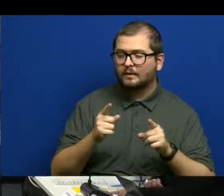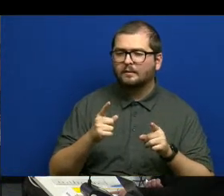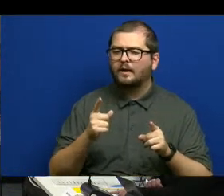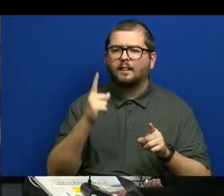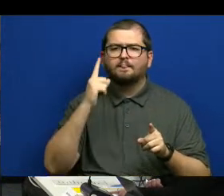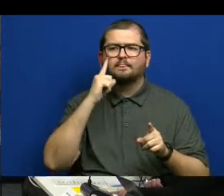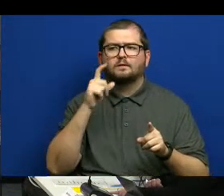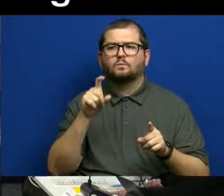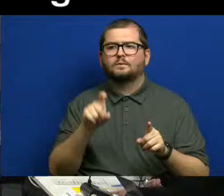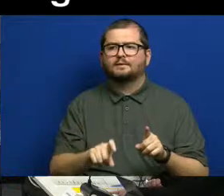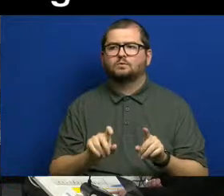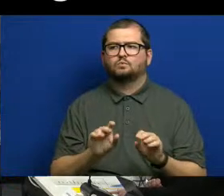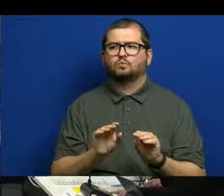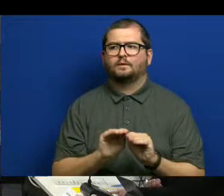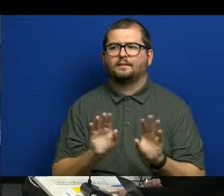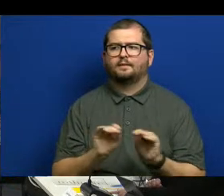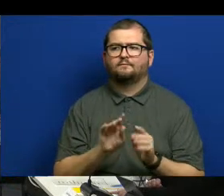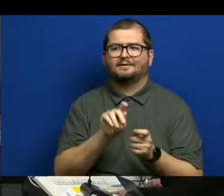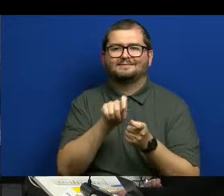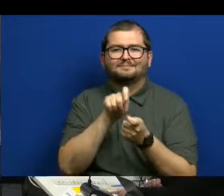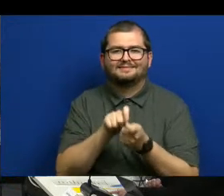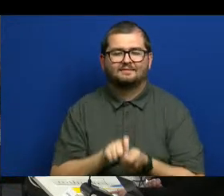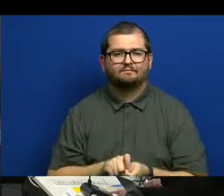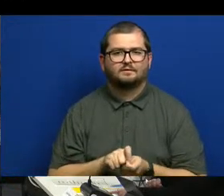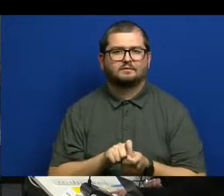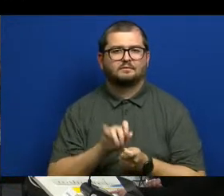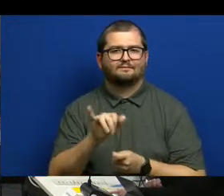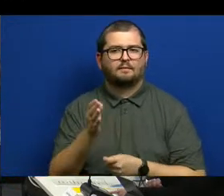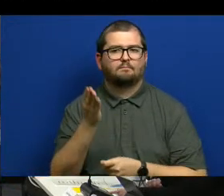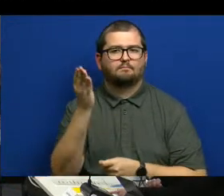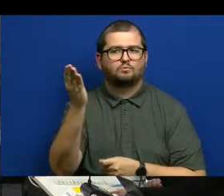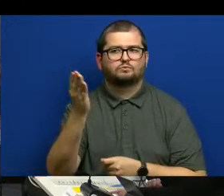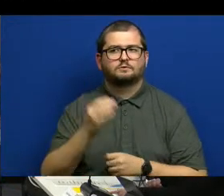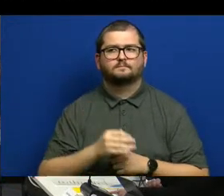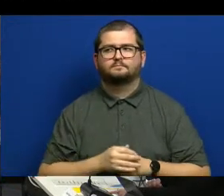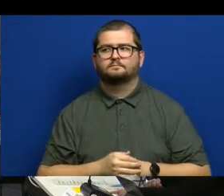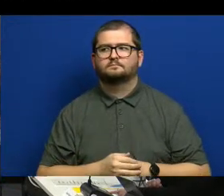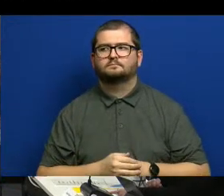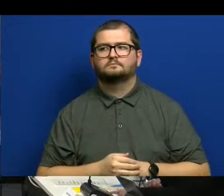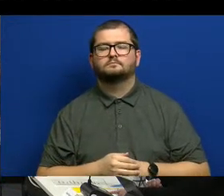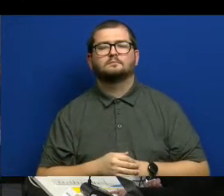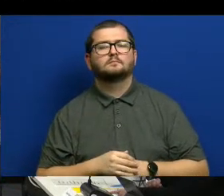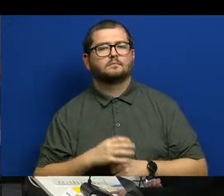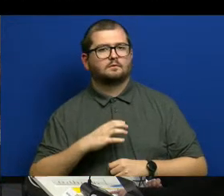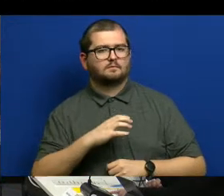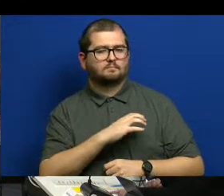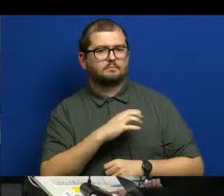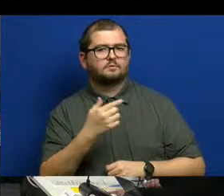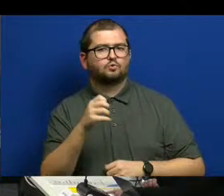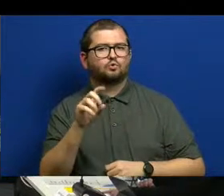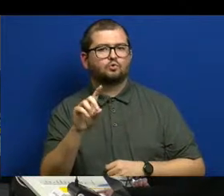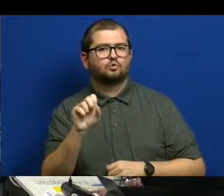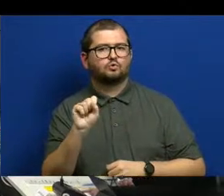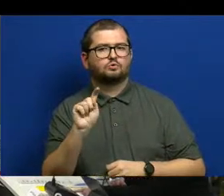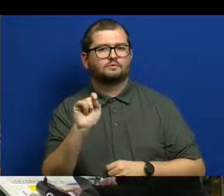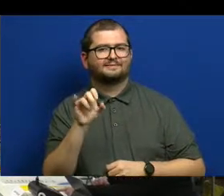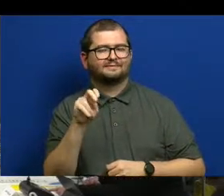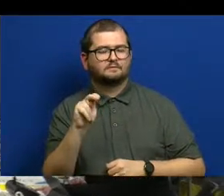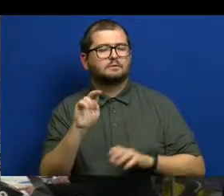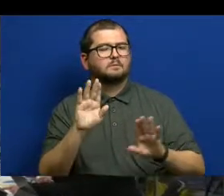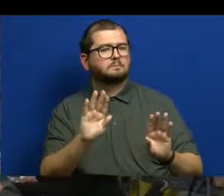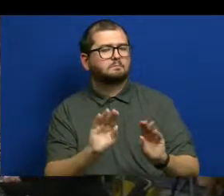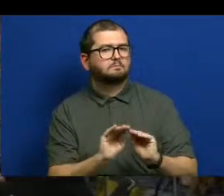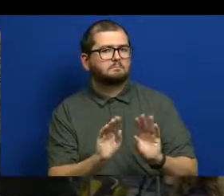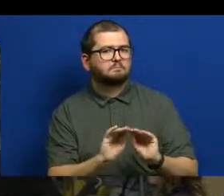clarify the specifics of the motion. This is Commissioner Goodstein. For